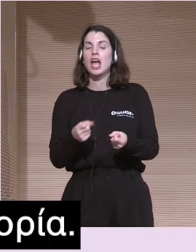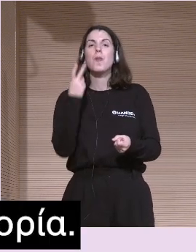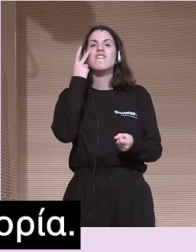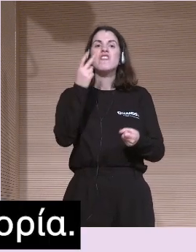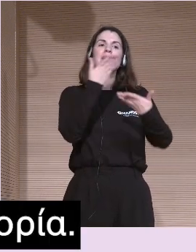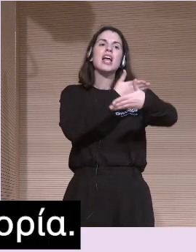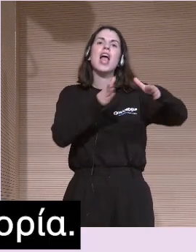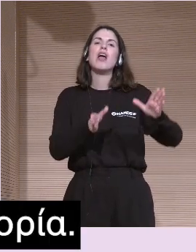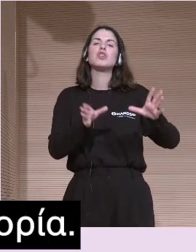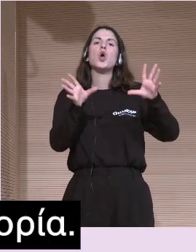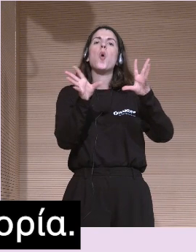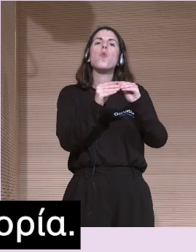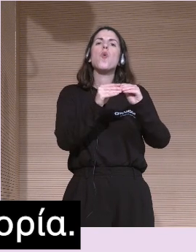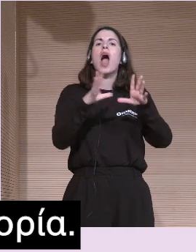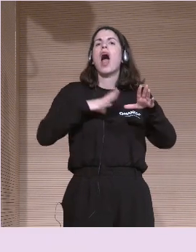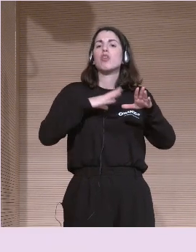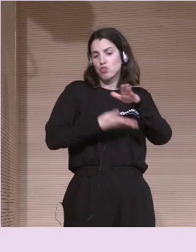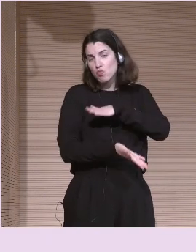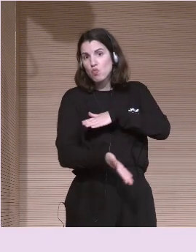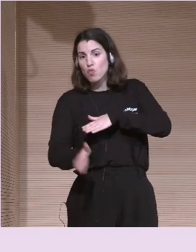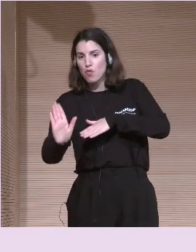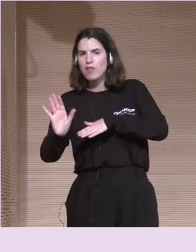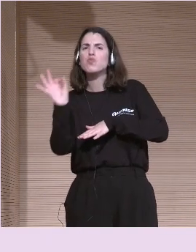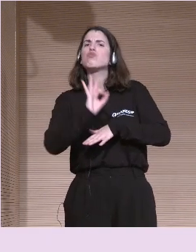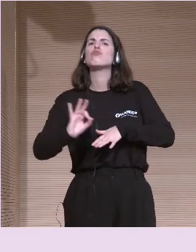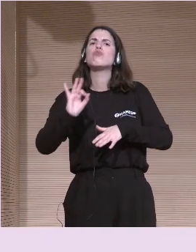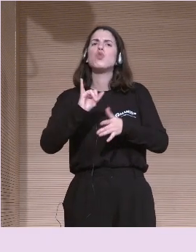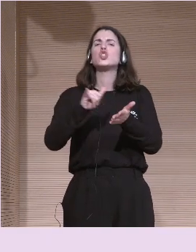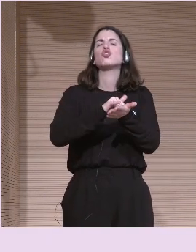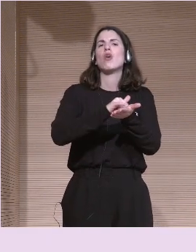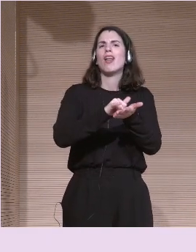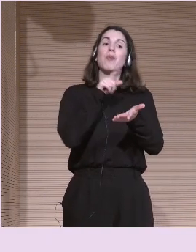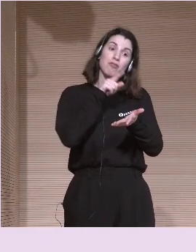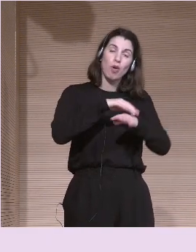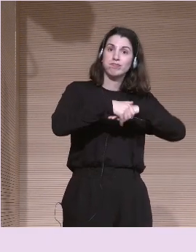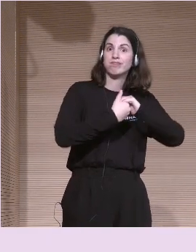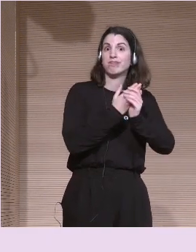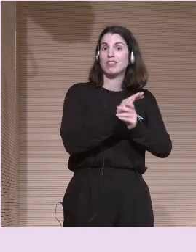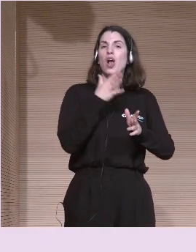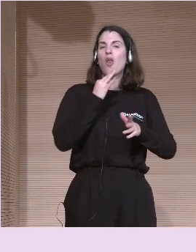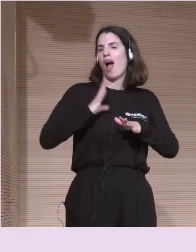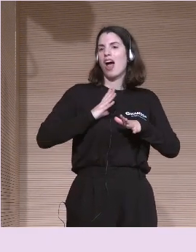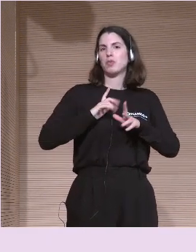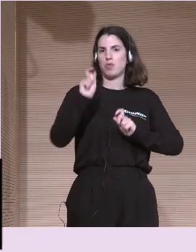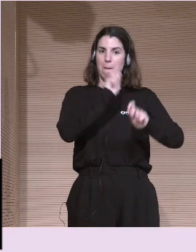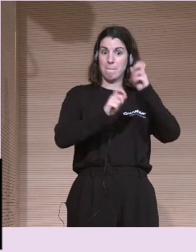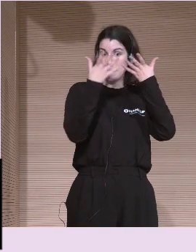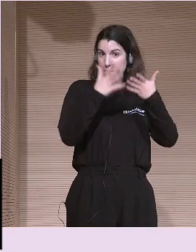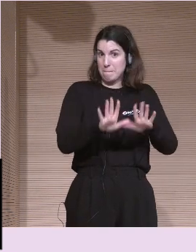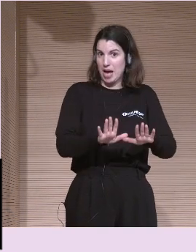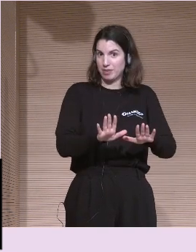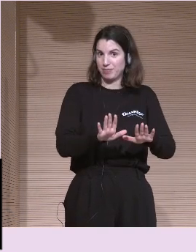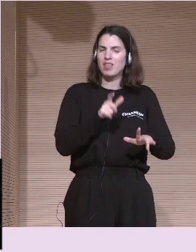long, complicated, you know, fascinating story. But actually, the way of framing this is a an imaginary departure lounge done by